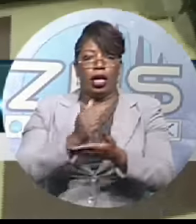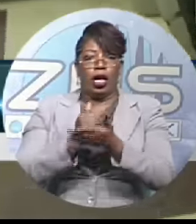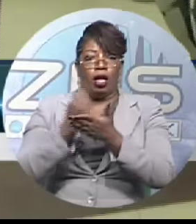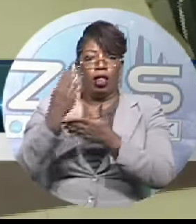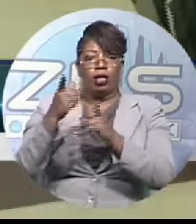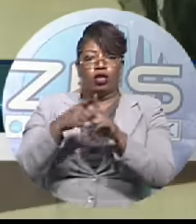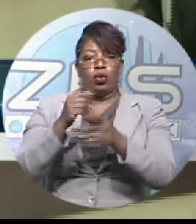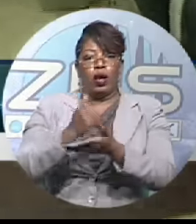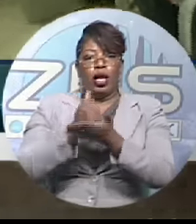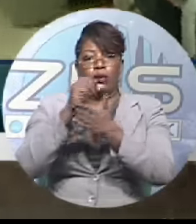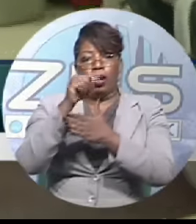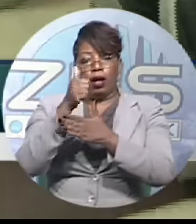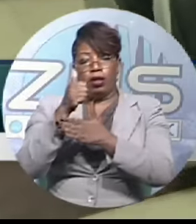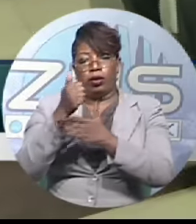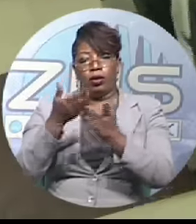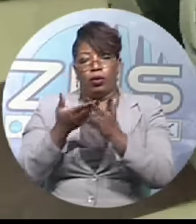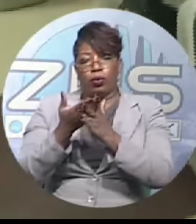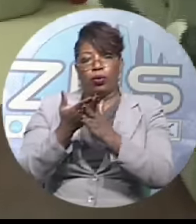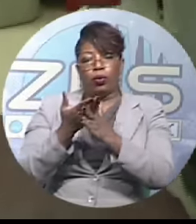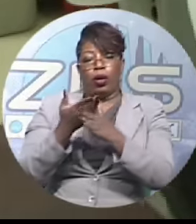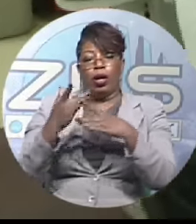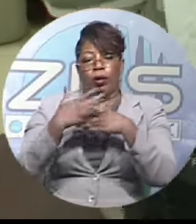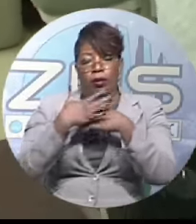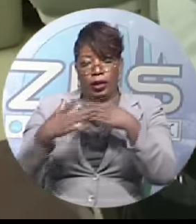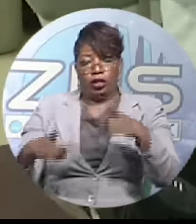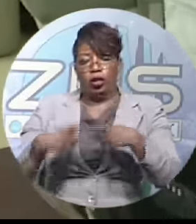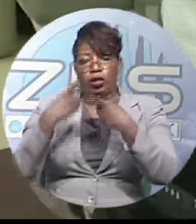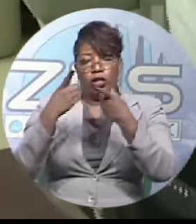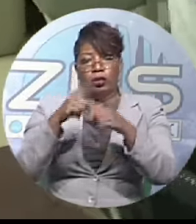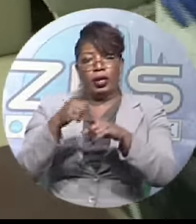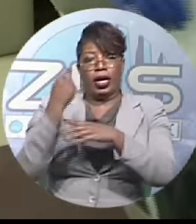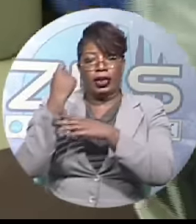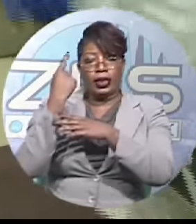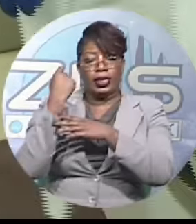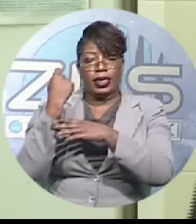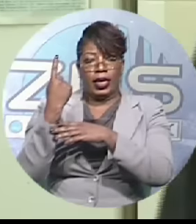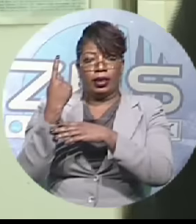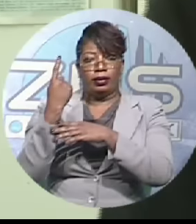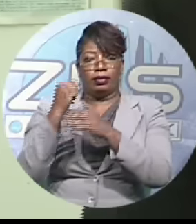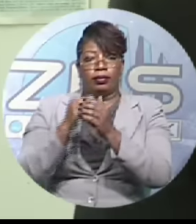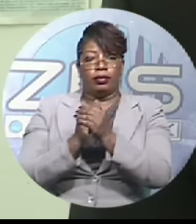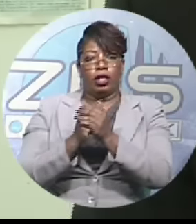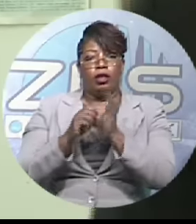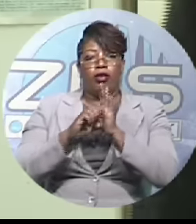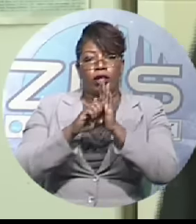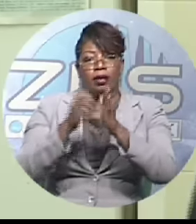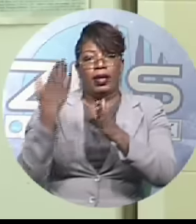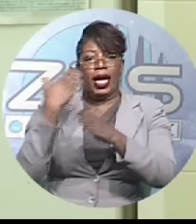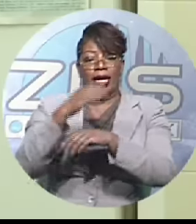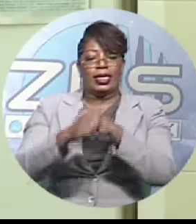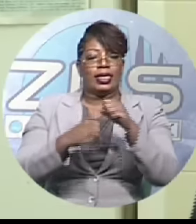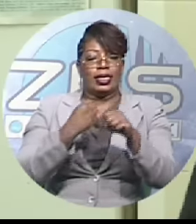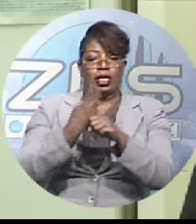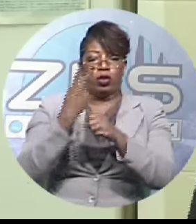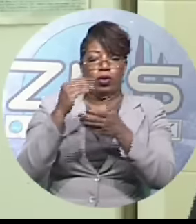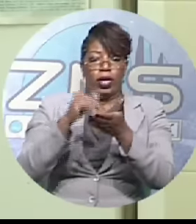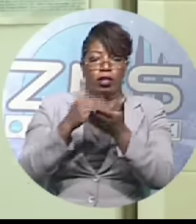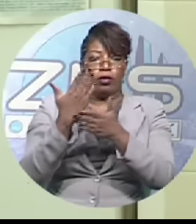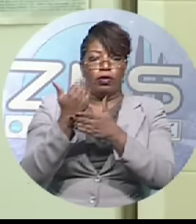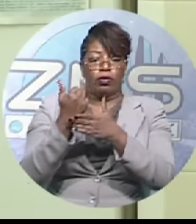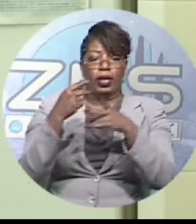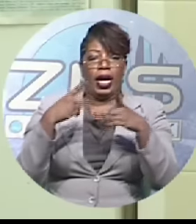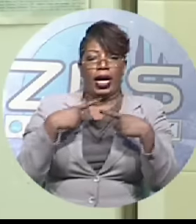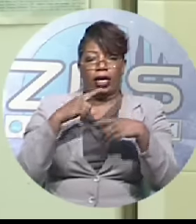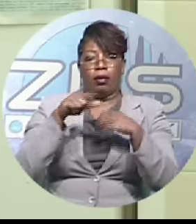help others through blood donations is not only understood, but acted upon. For instance, last year in 2015, we had